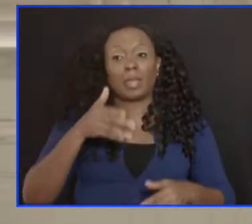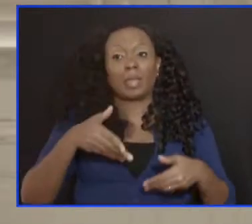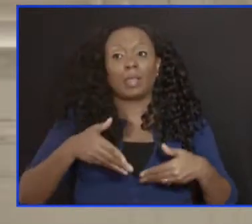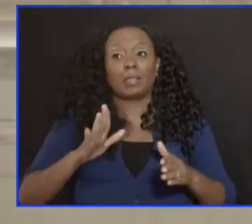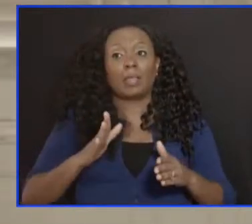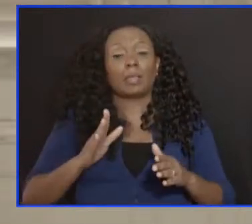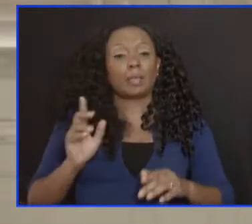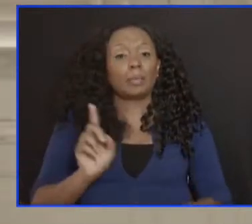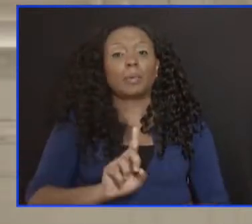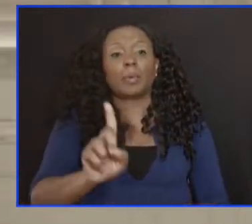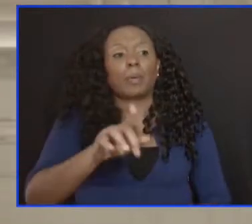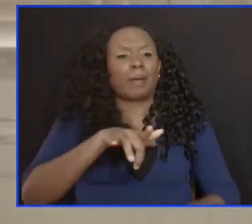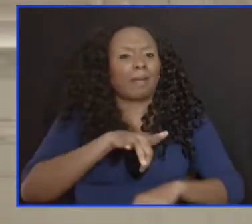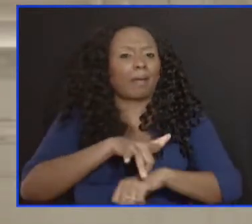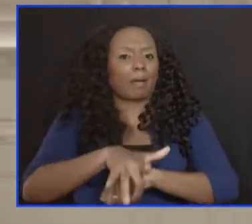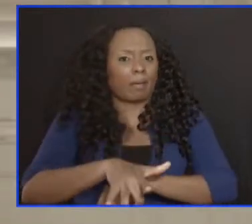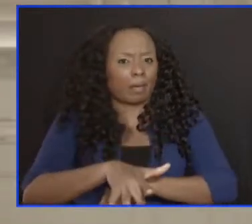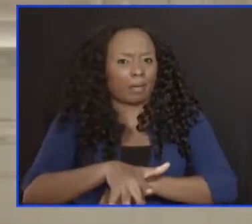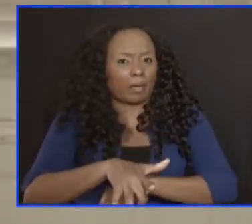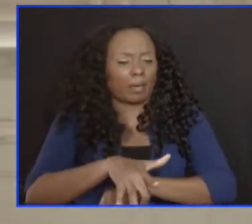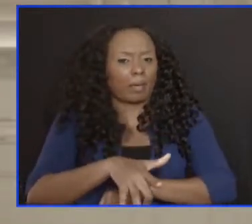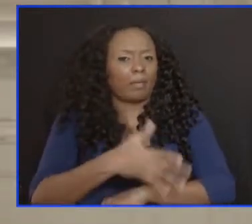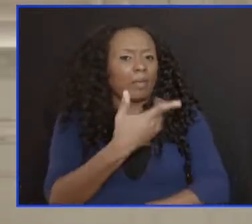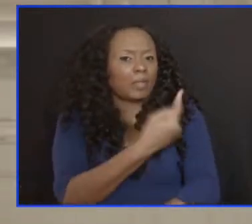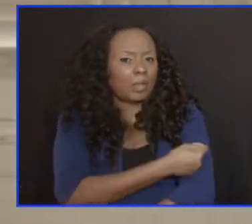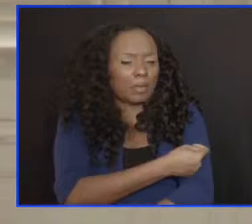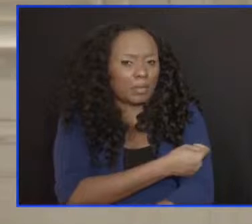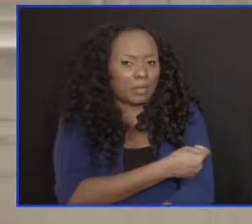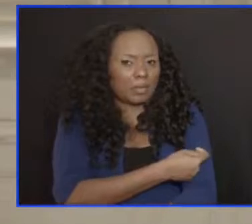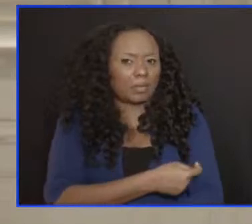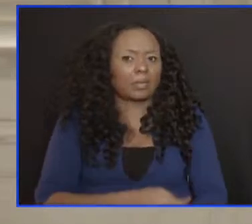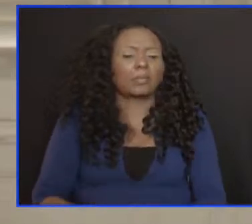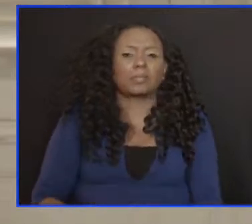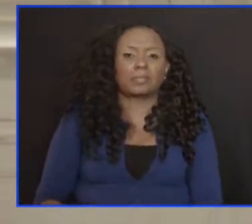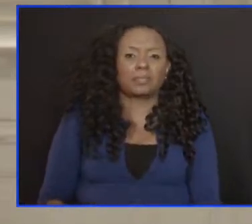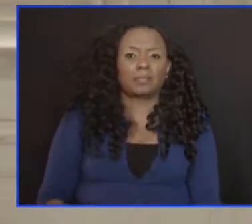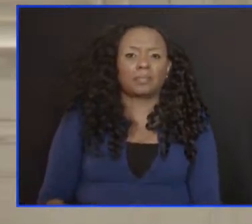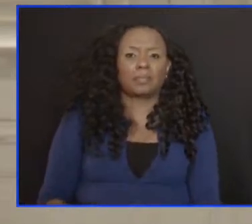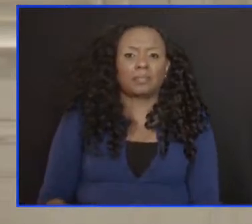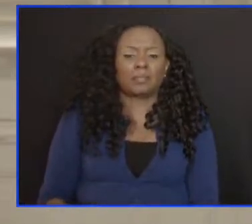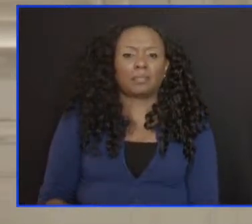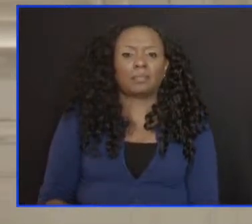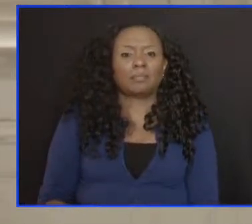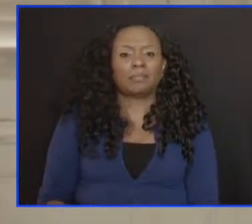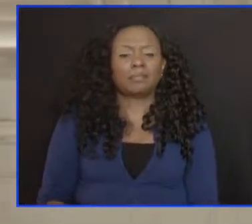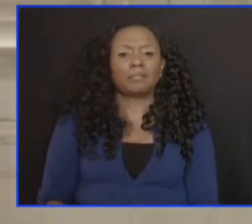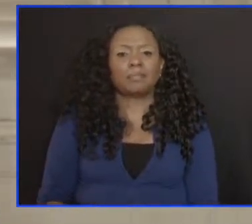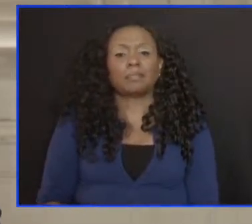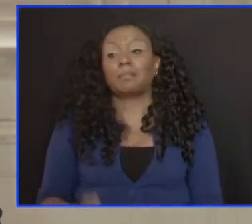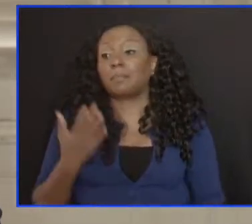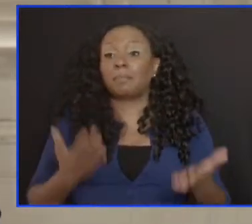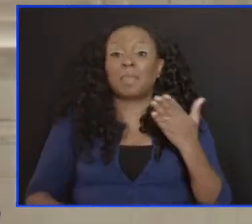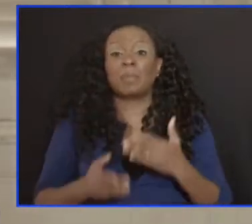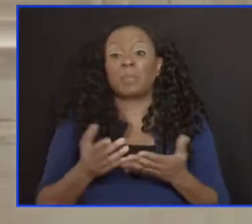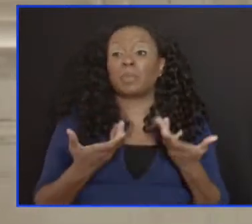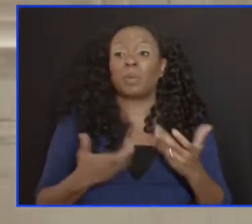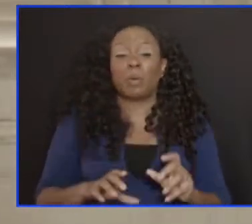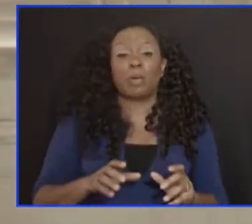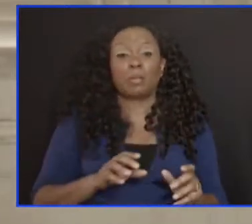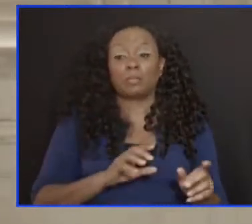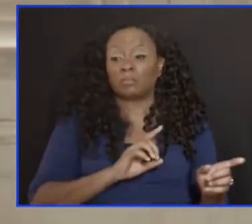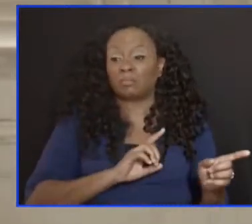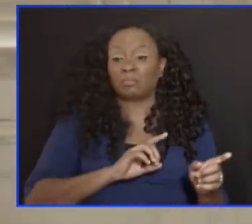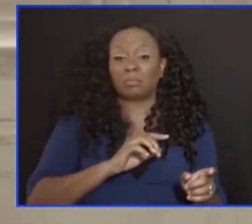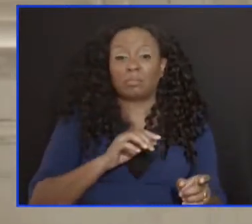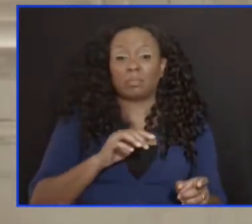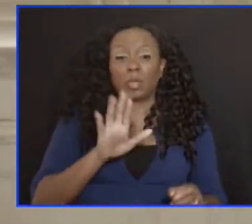challenges we saw among this population of deaths. So bring them in early. You might not want to bring them to Harson's Point, so we